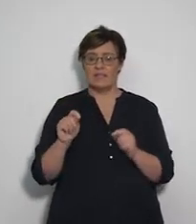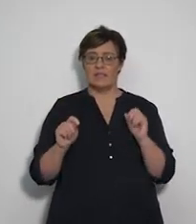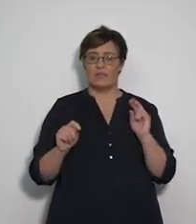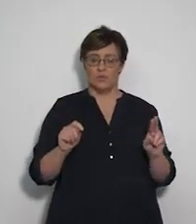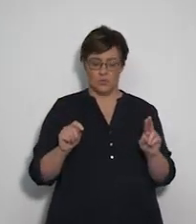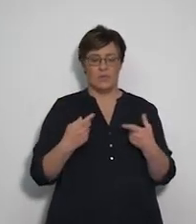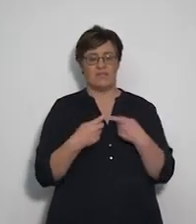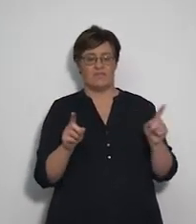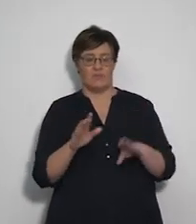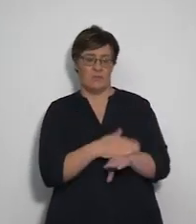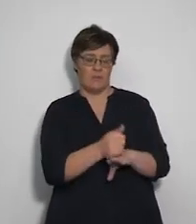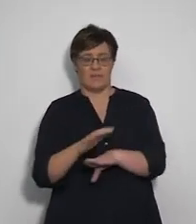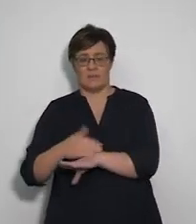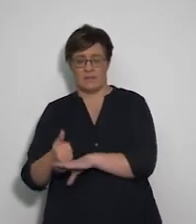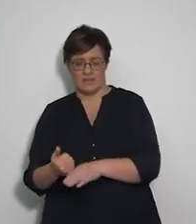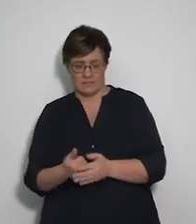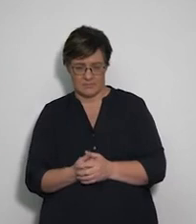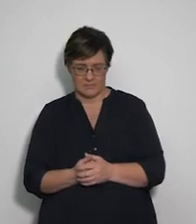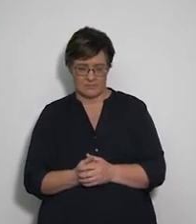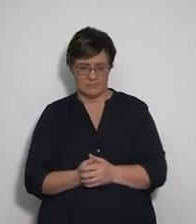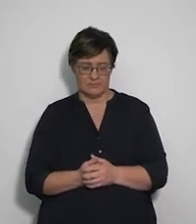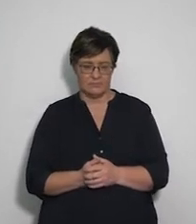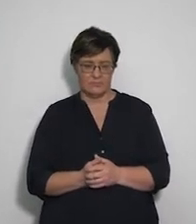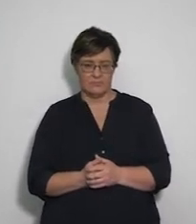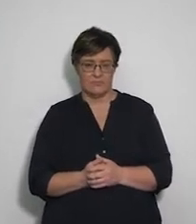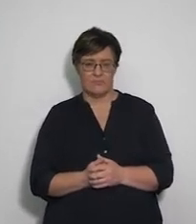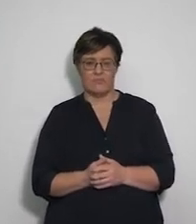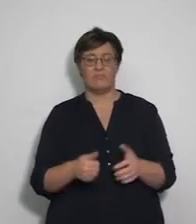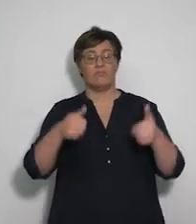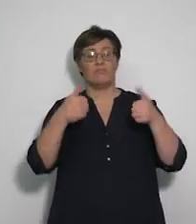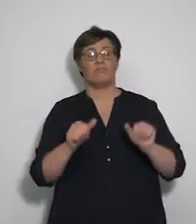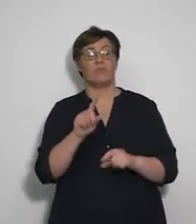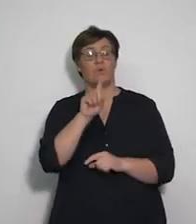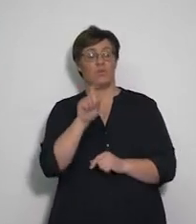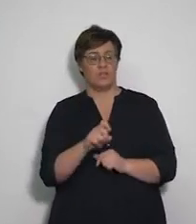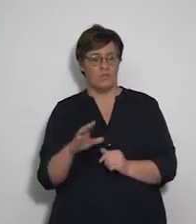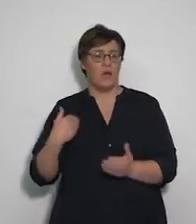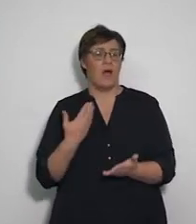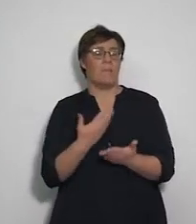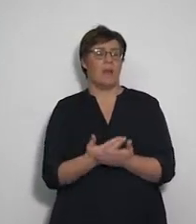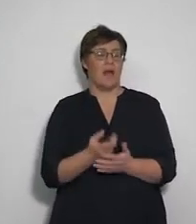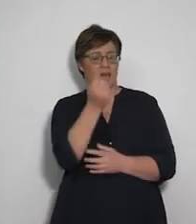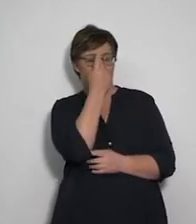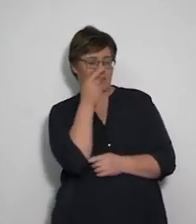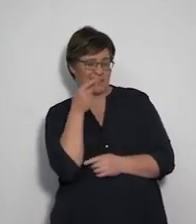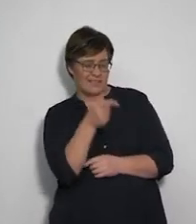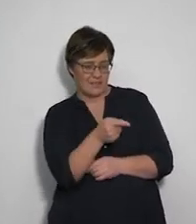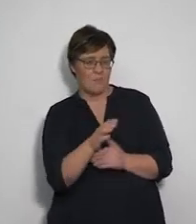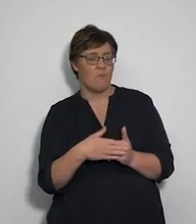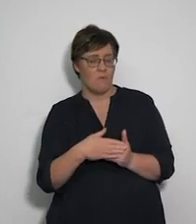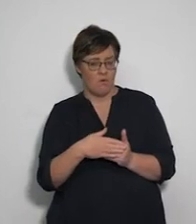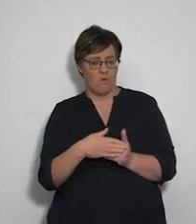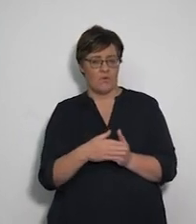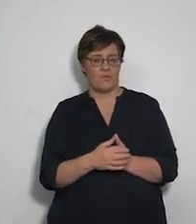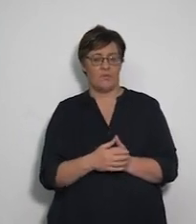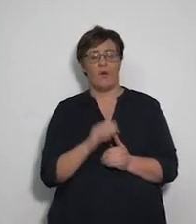two bases that are different. Okay, so let's move on to the next question and let's apply some of our understanding further on